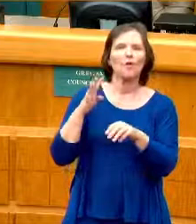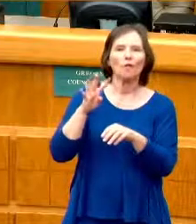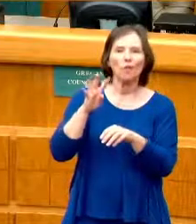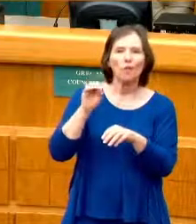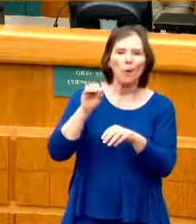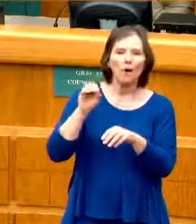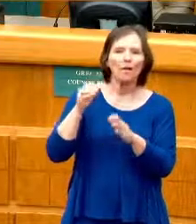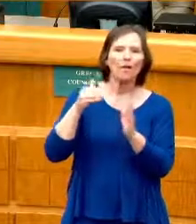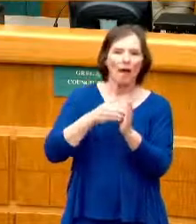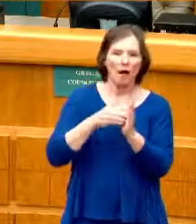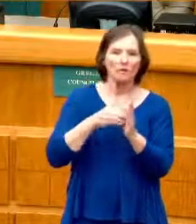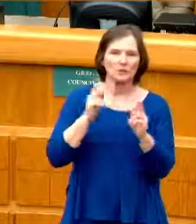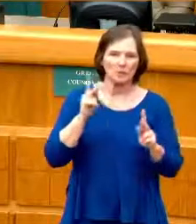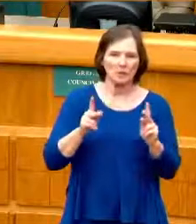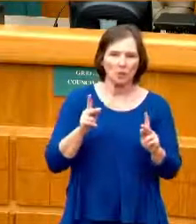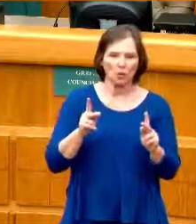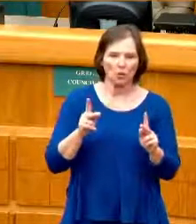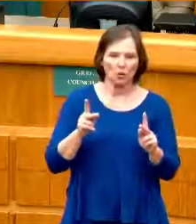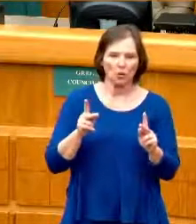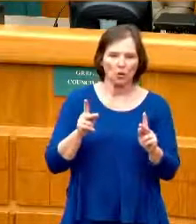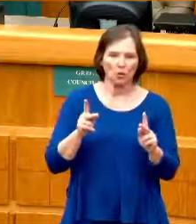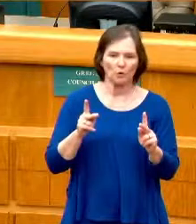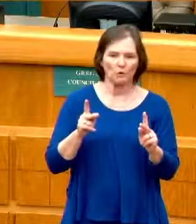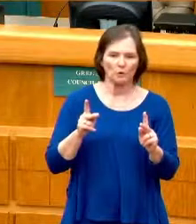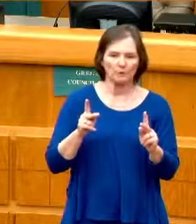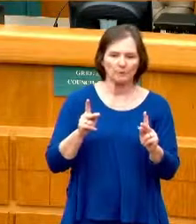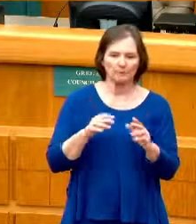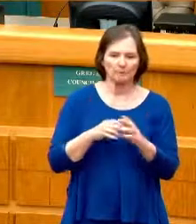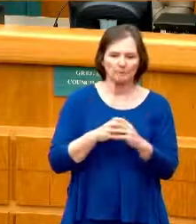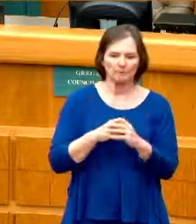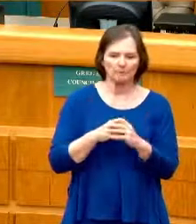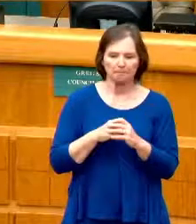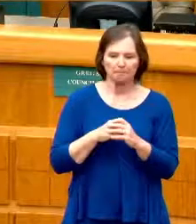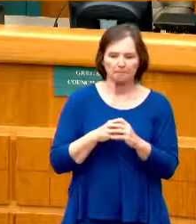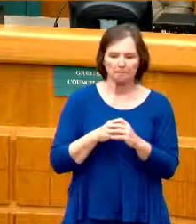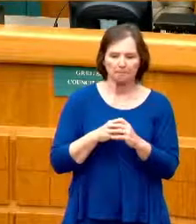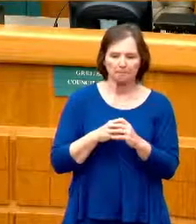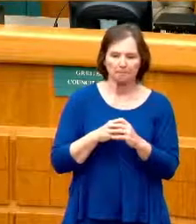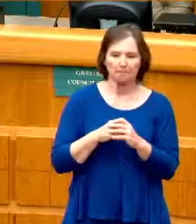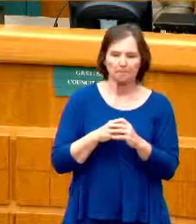the 40,000 mark, 205. We've actually exceeded it.